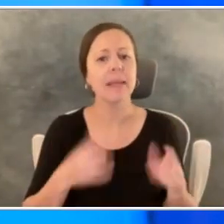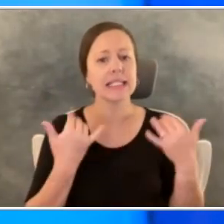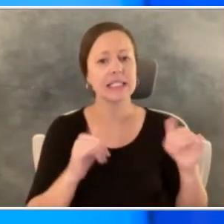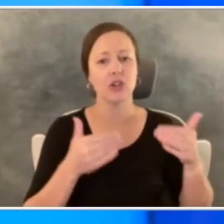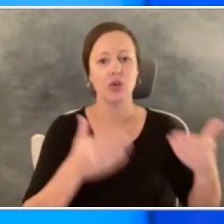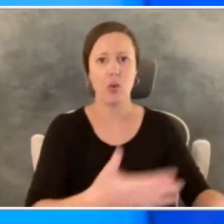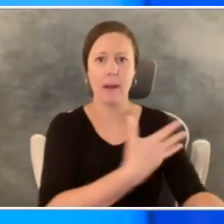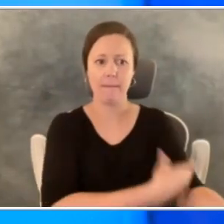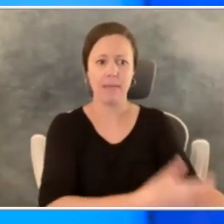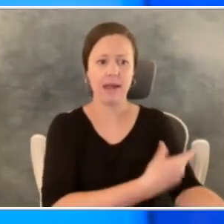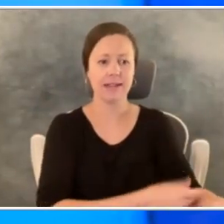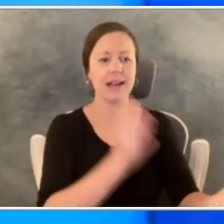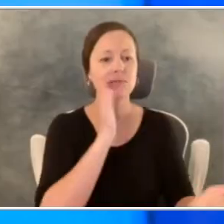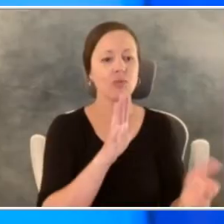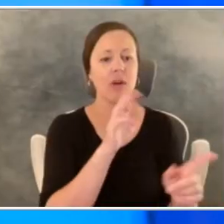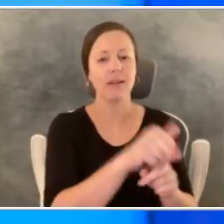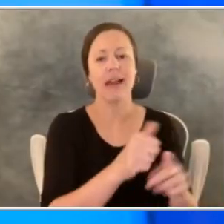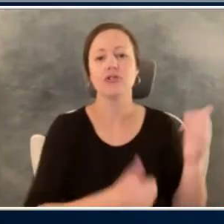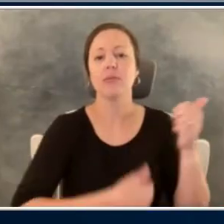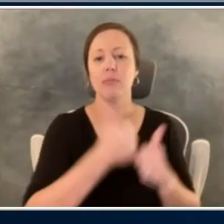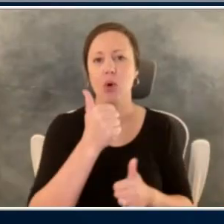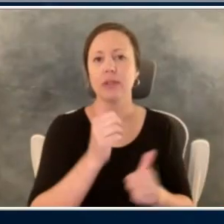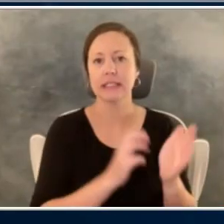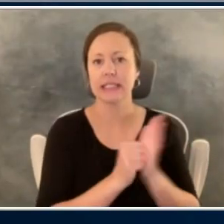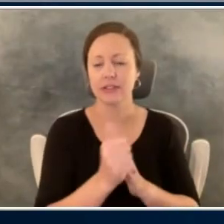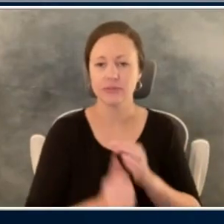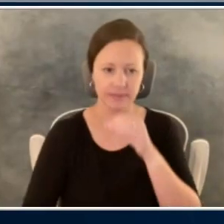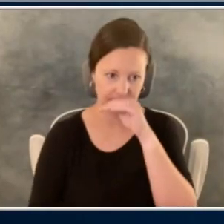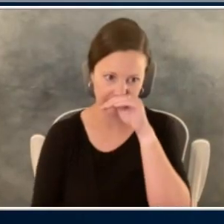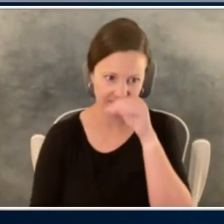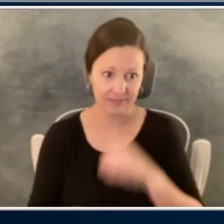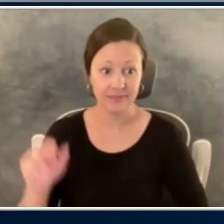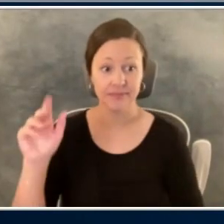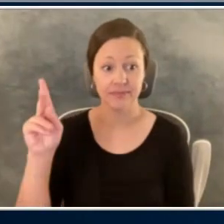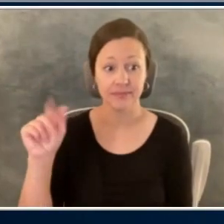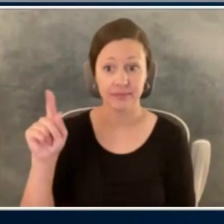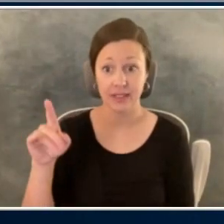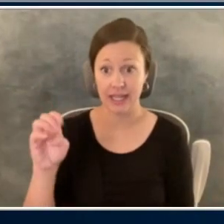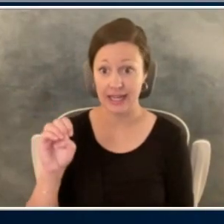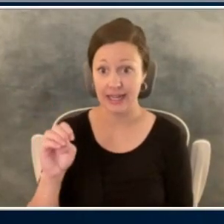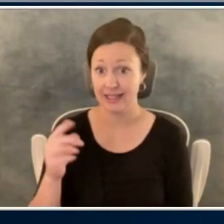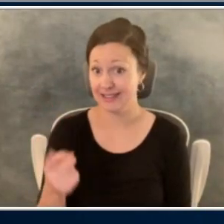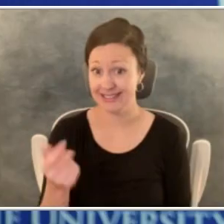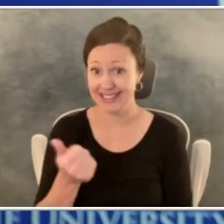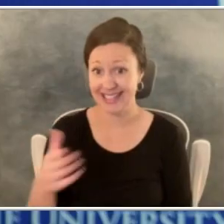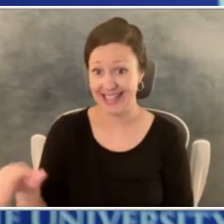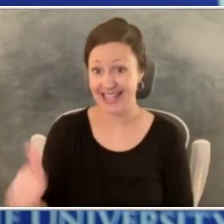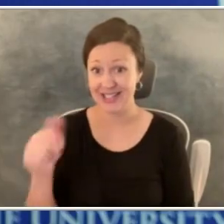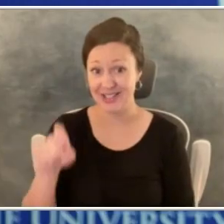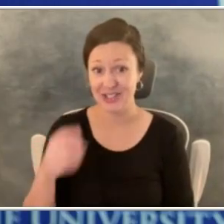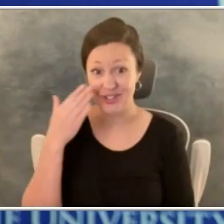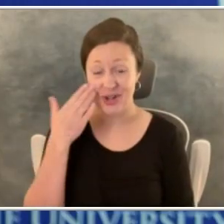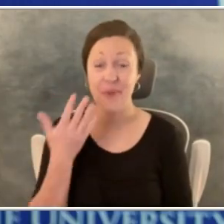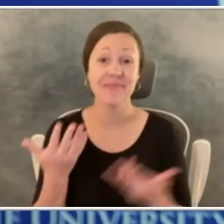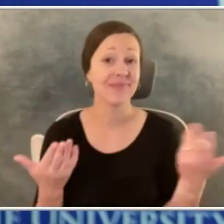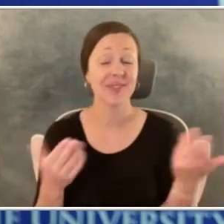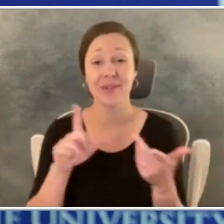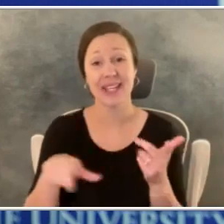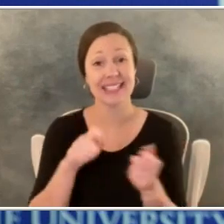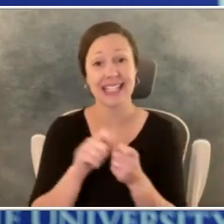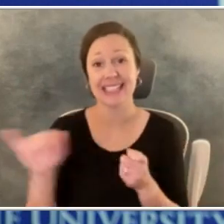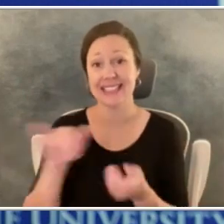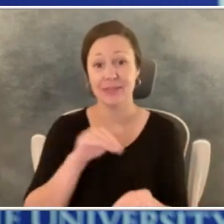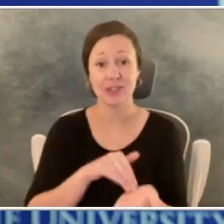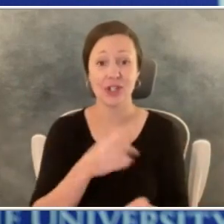the majority of prostate cancers. Katie, anything else we should know about PSA tests? I think exactly like Dr. Chen said, just please get your